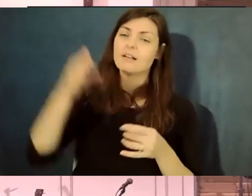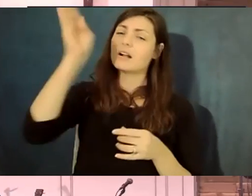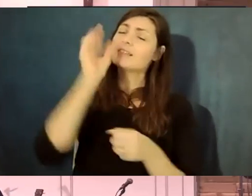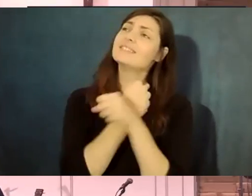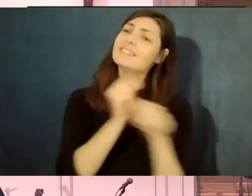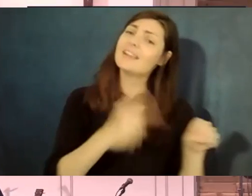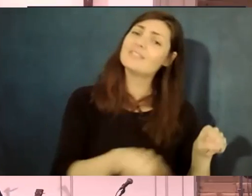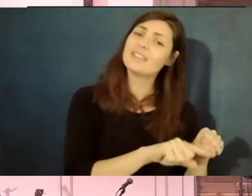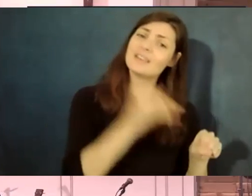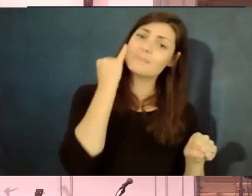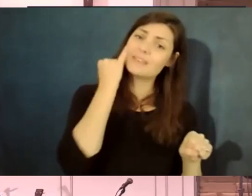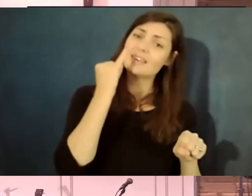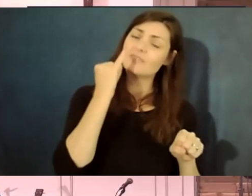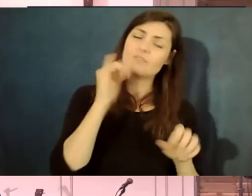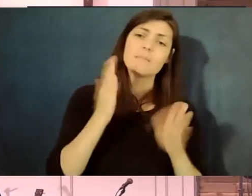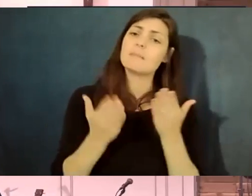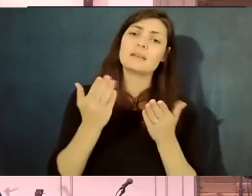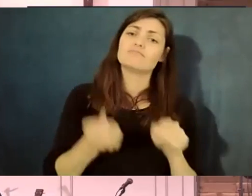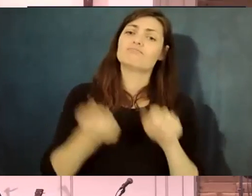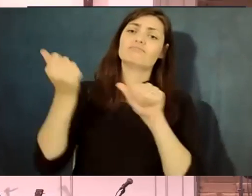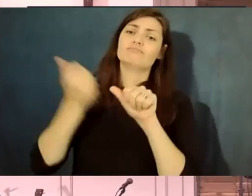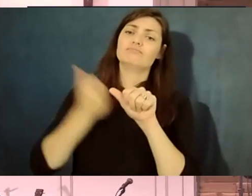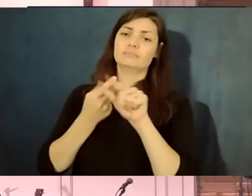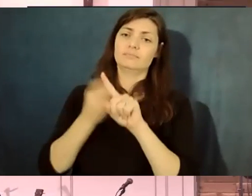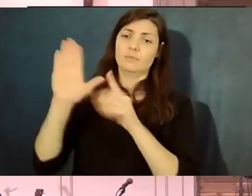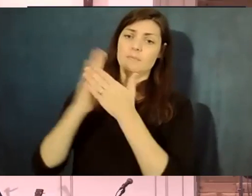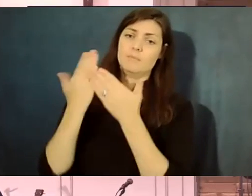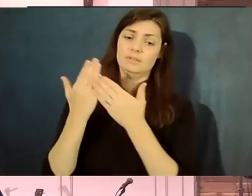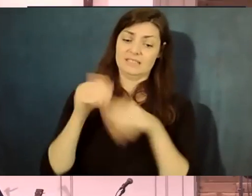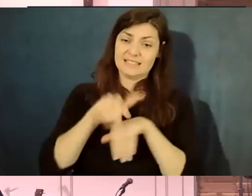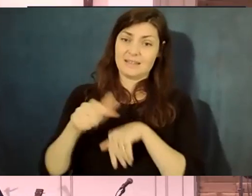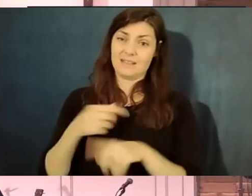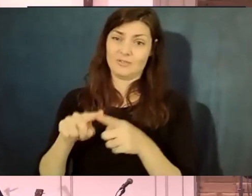them. If you would blot me out of your book, send me to hell, but save them.